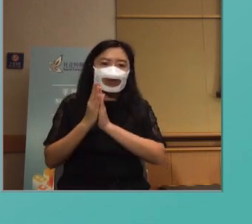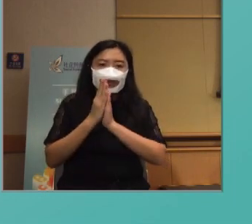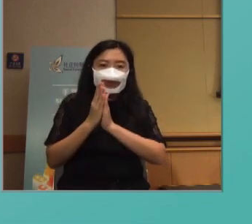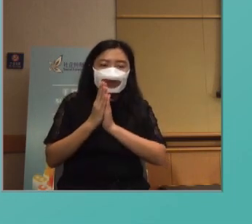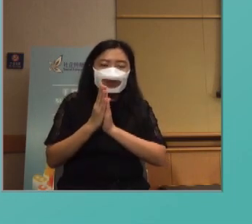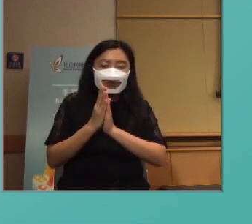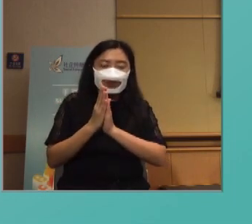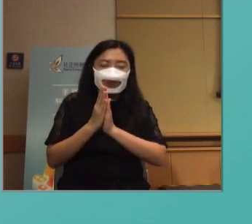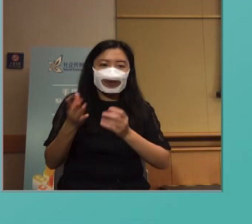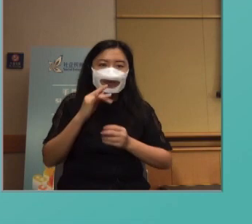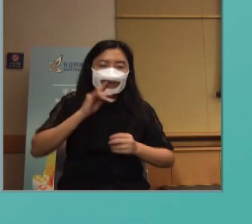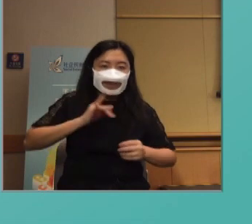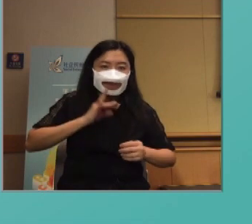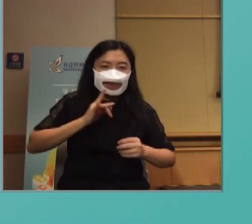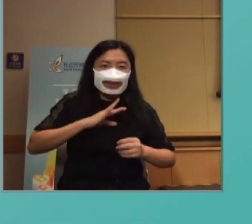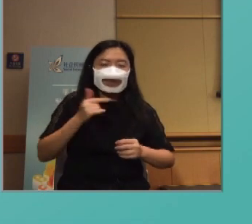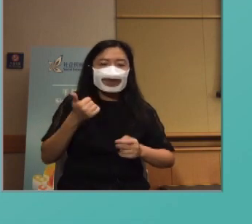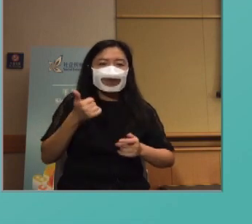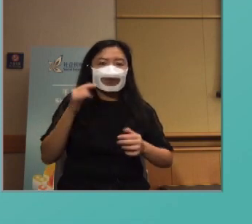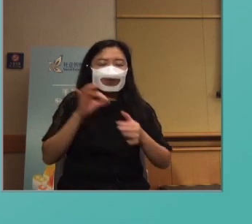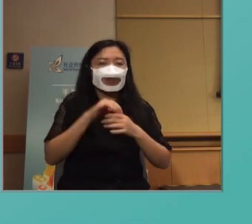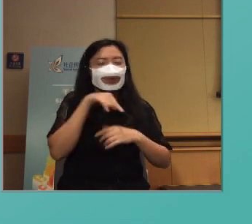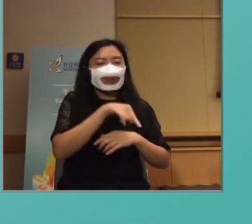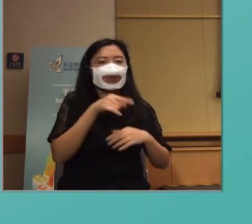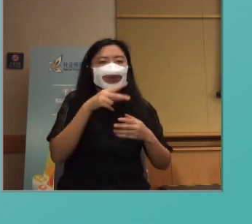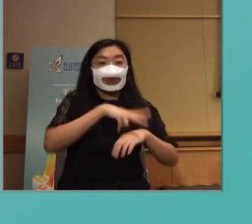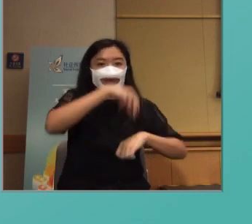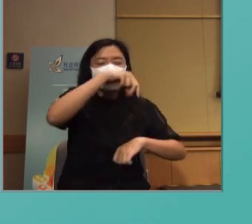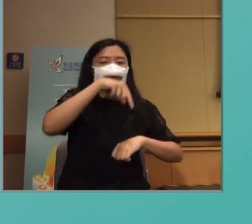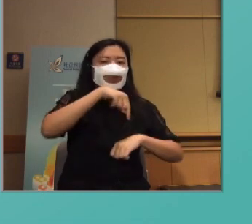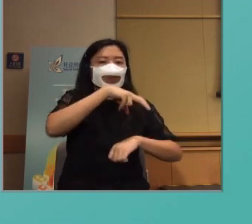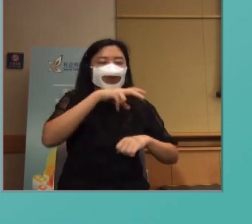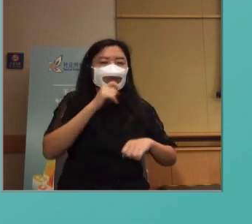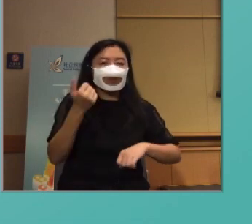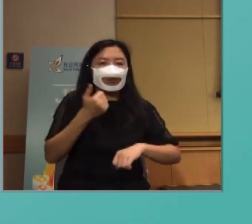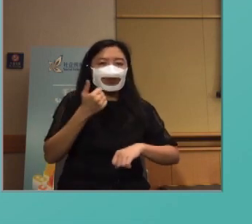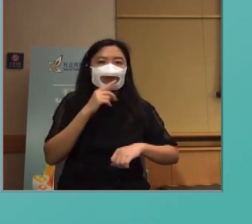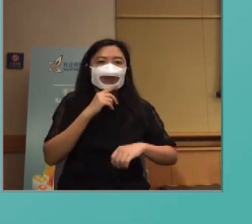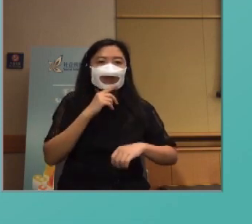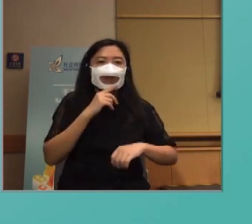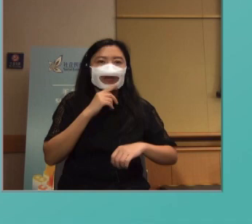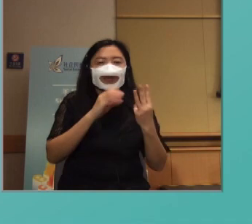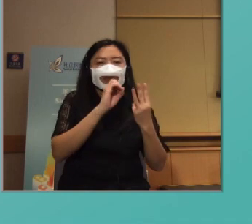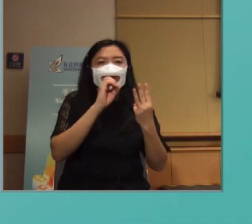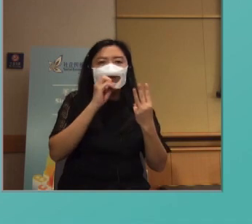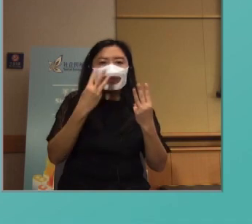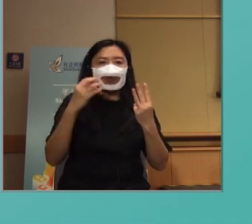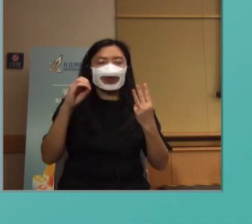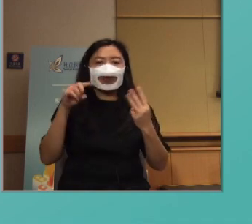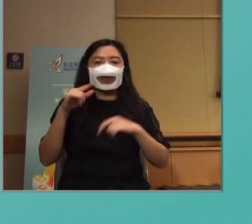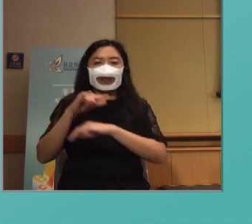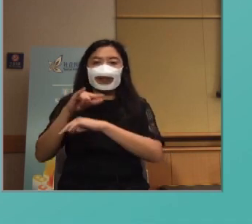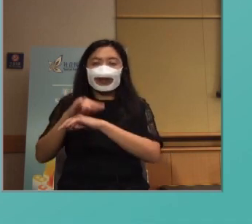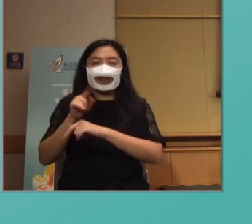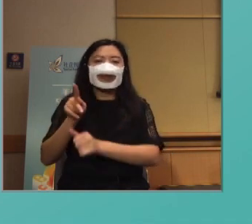will occur through the WOW Foundation and will also focus on 4 main